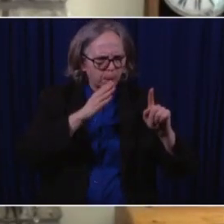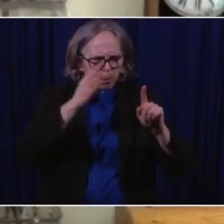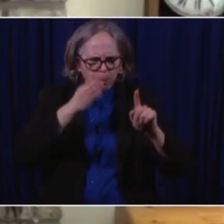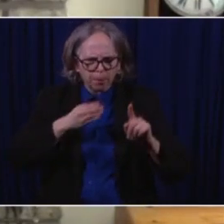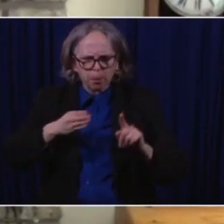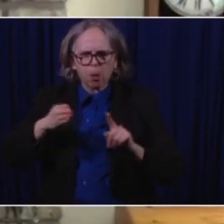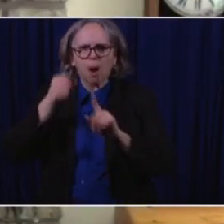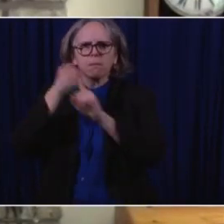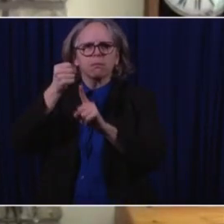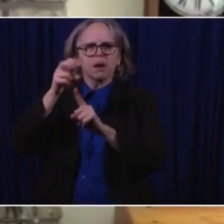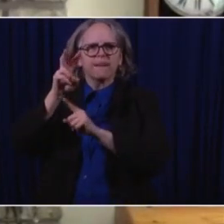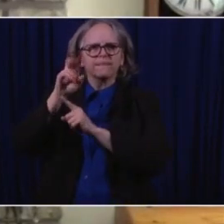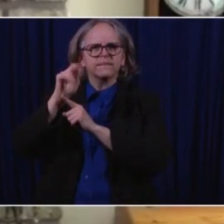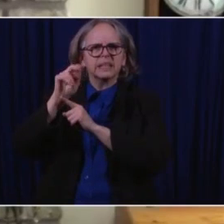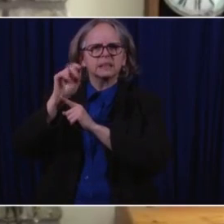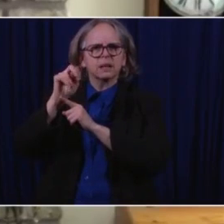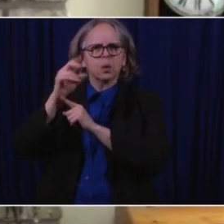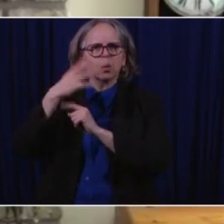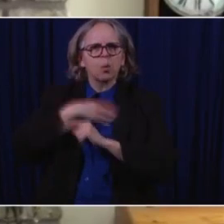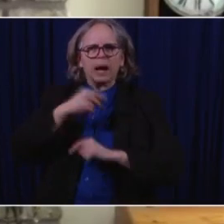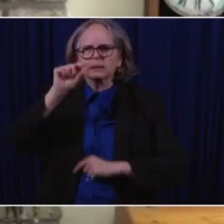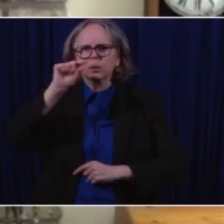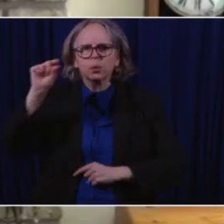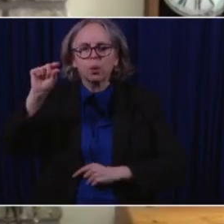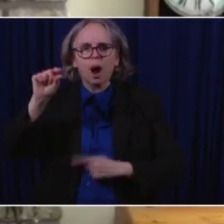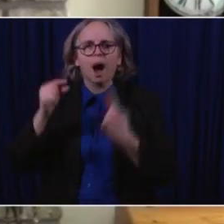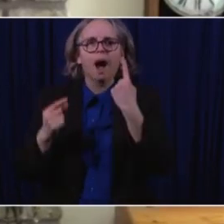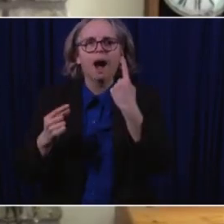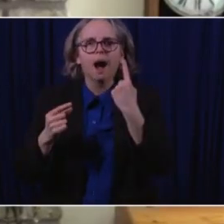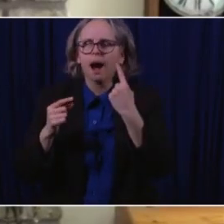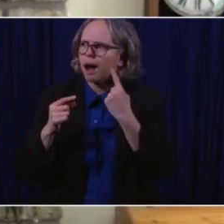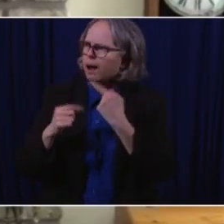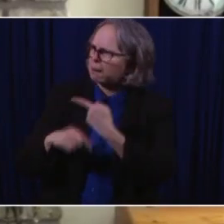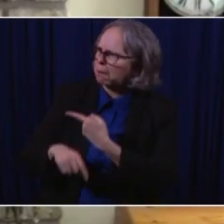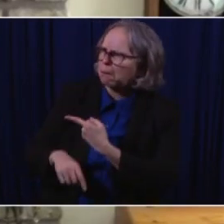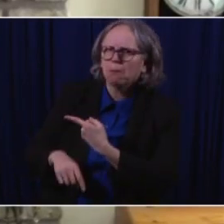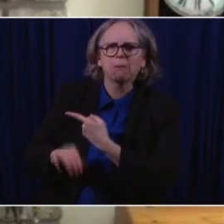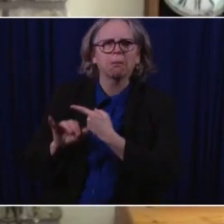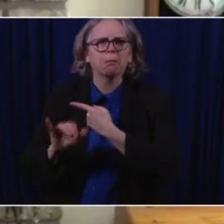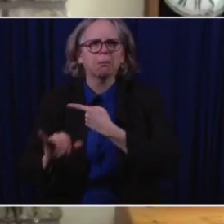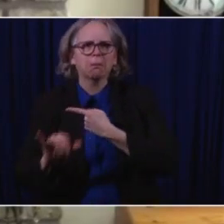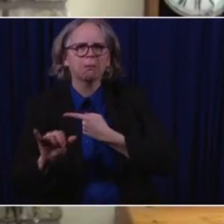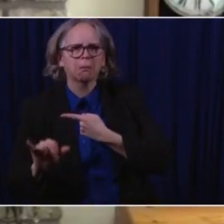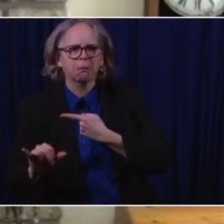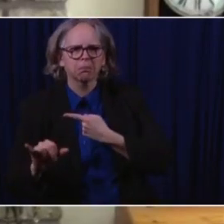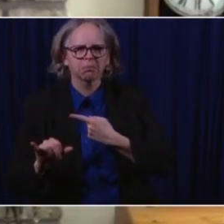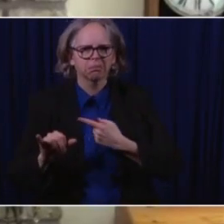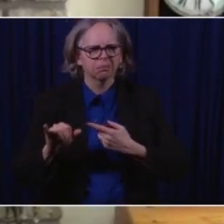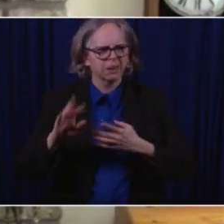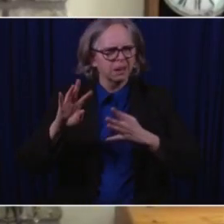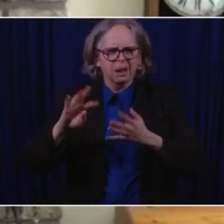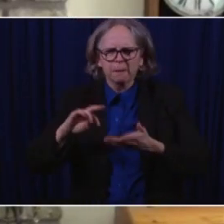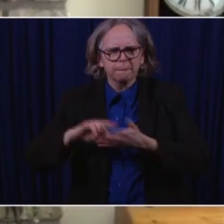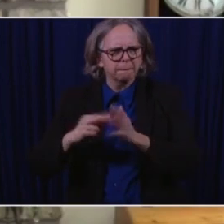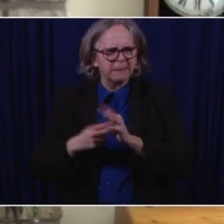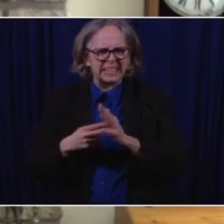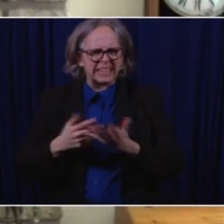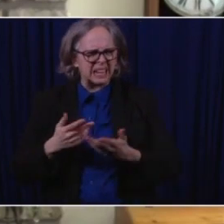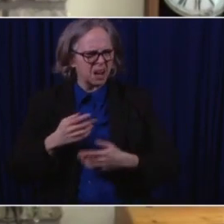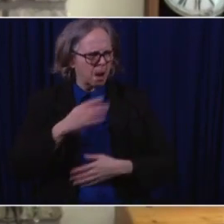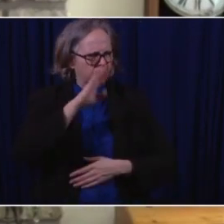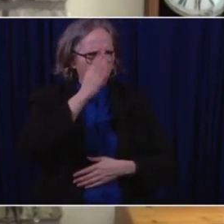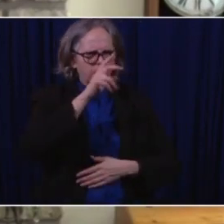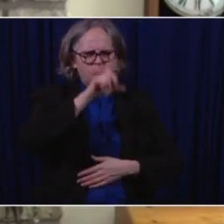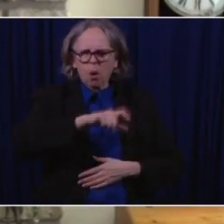that every county for the last number of weeks have been higher than